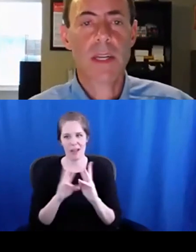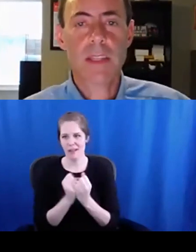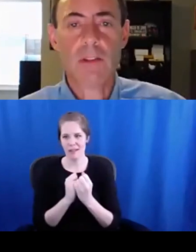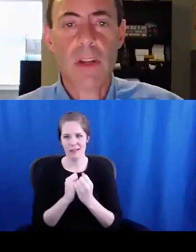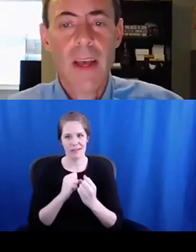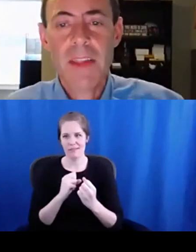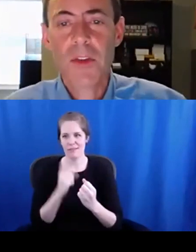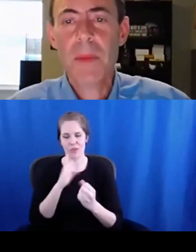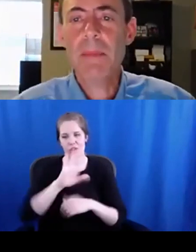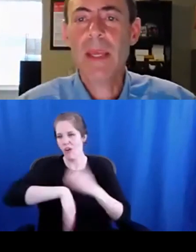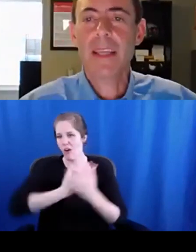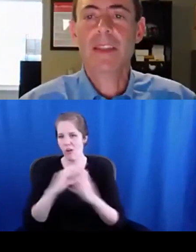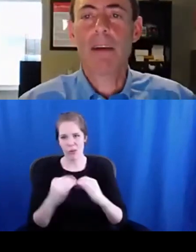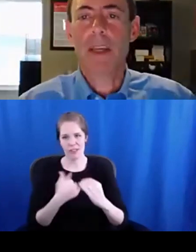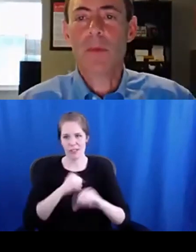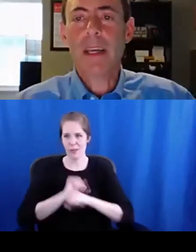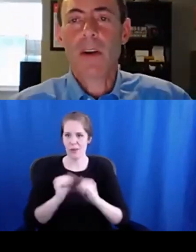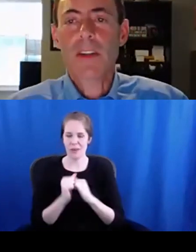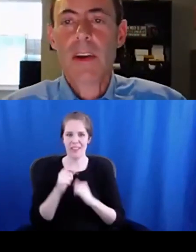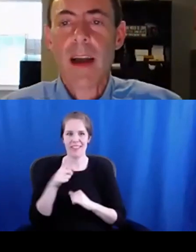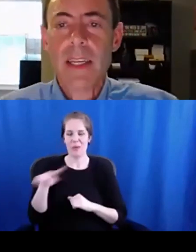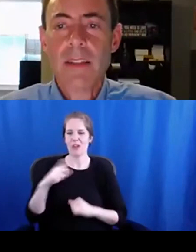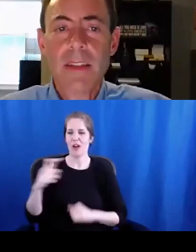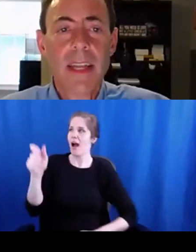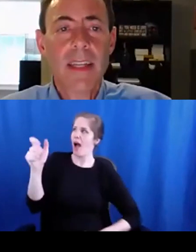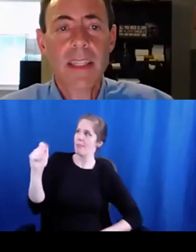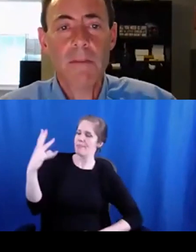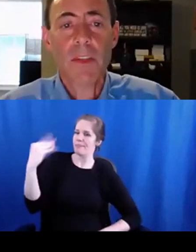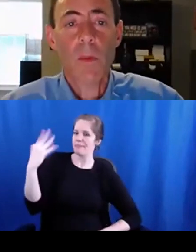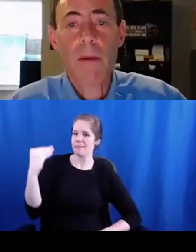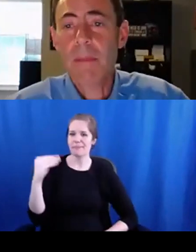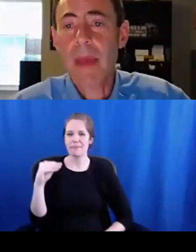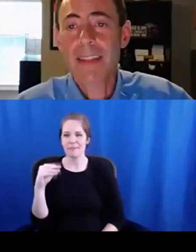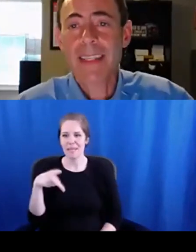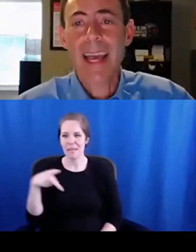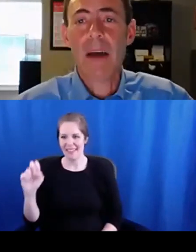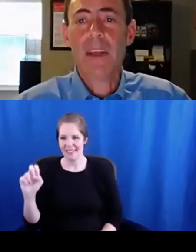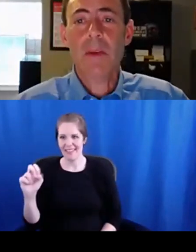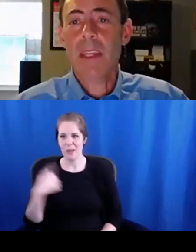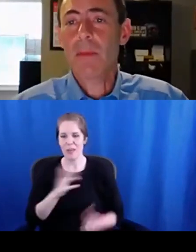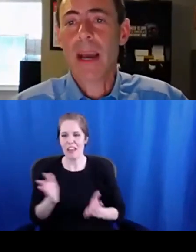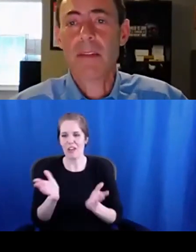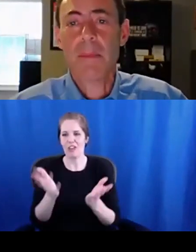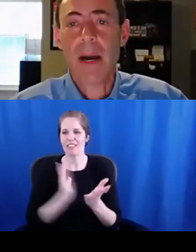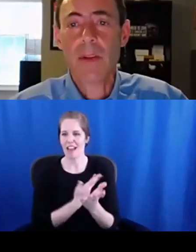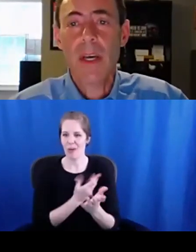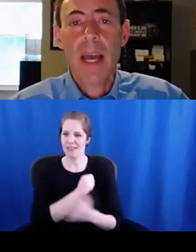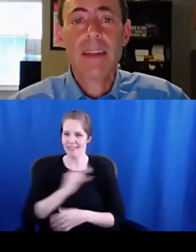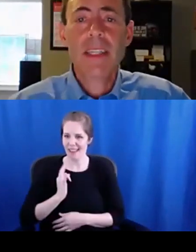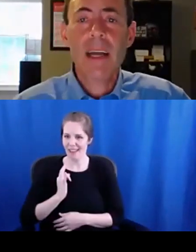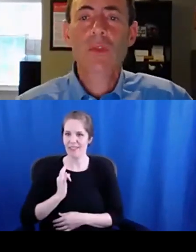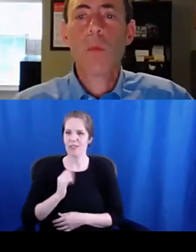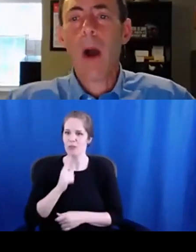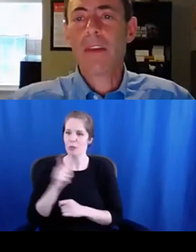across our organization. And these are PPE selfies. We encourage our colleagues to send in selfies of wearing masks out in the community when they're out and about,